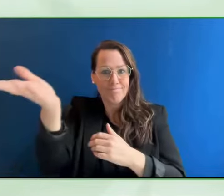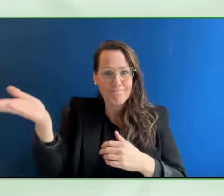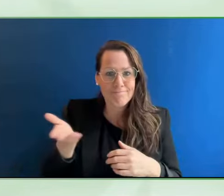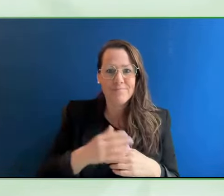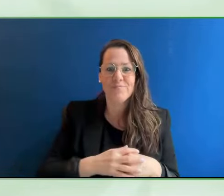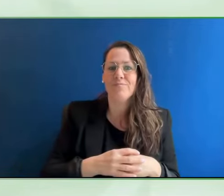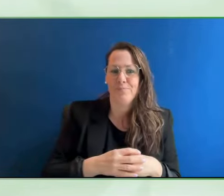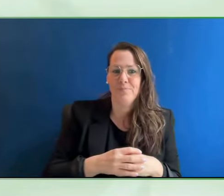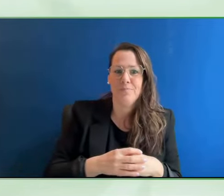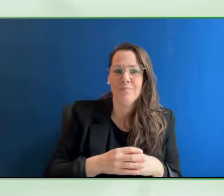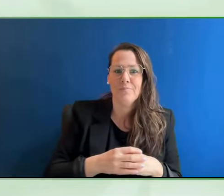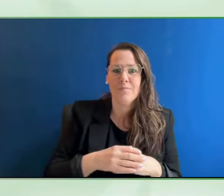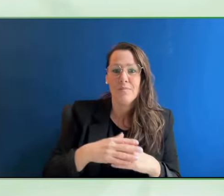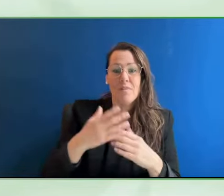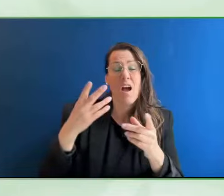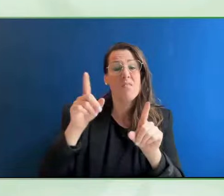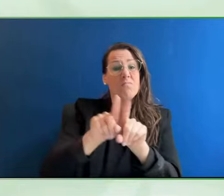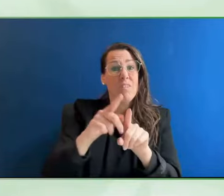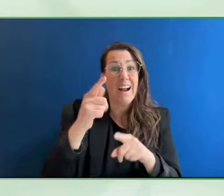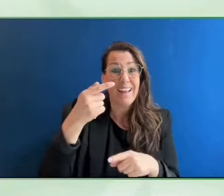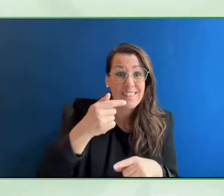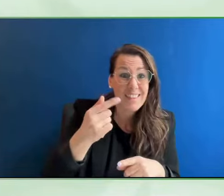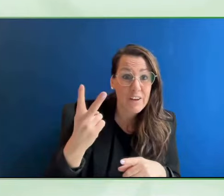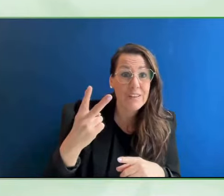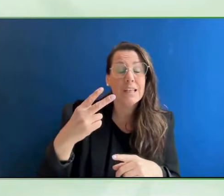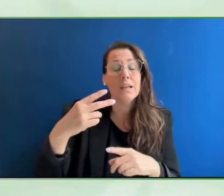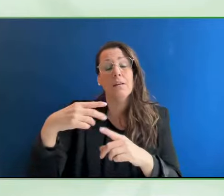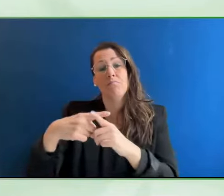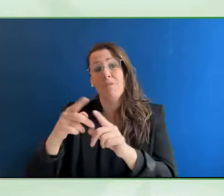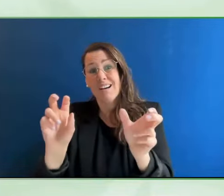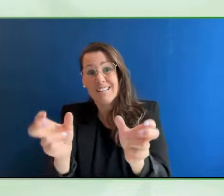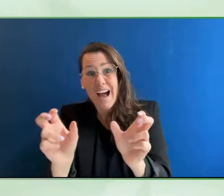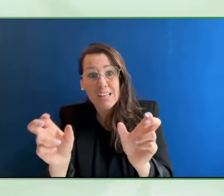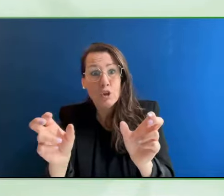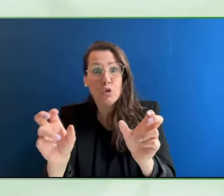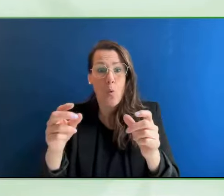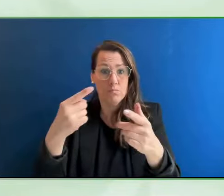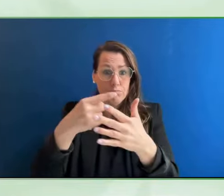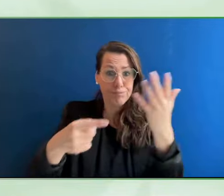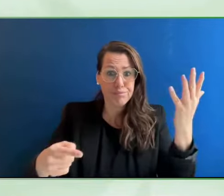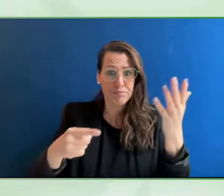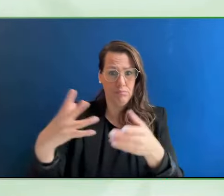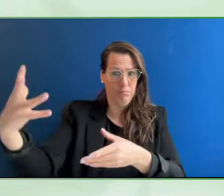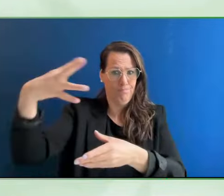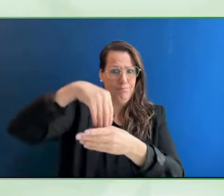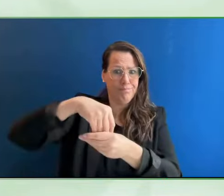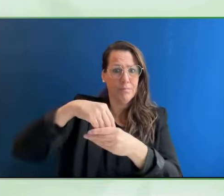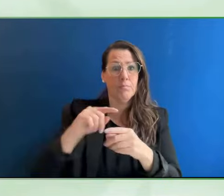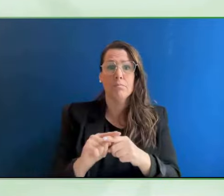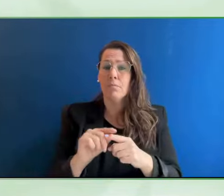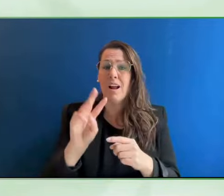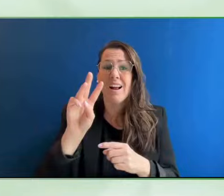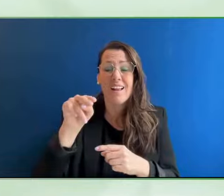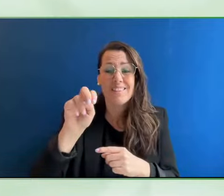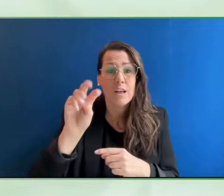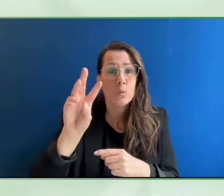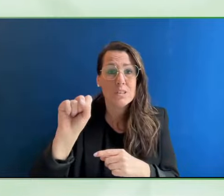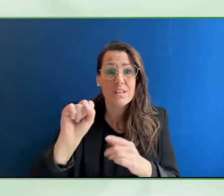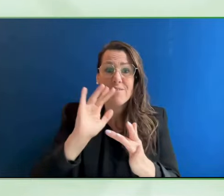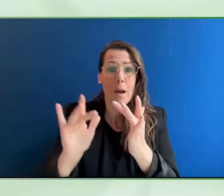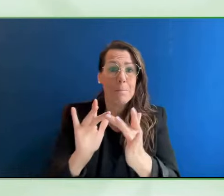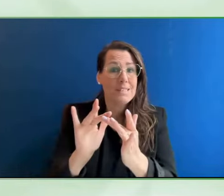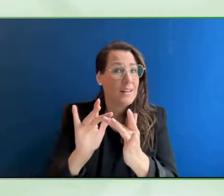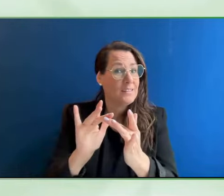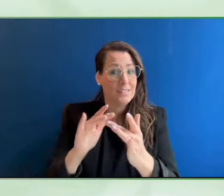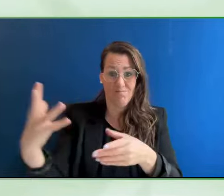Austrian Broadcasting Corporation, is financed from all the households in Austria since 1 year. And so the claim is